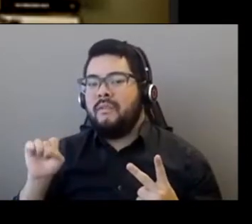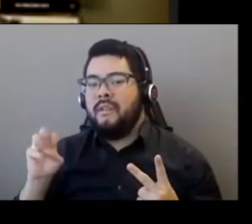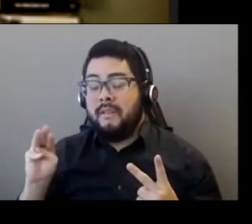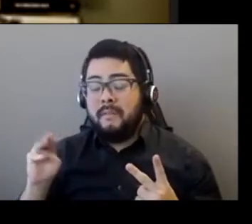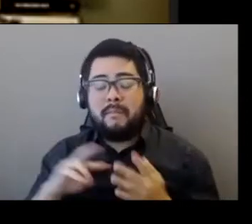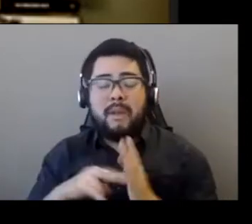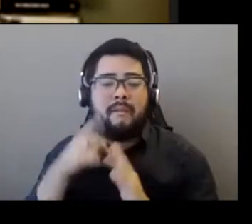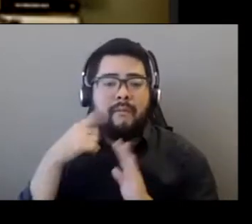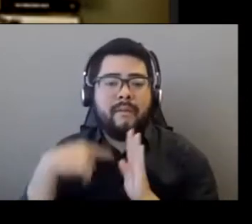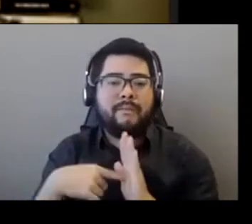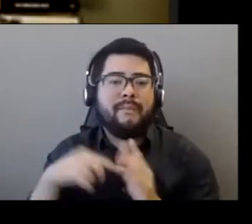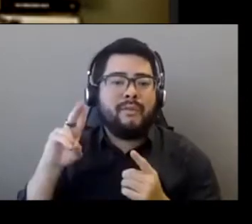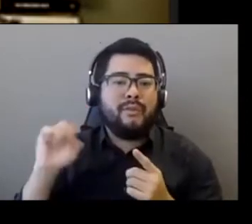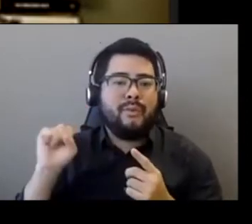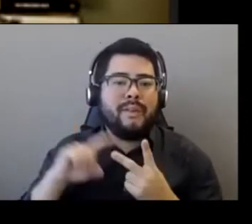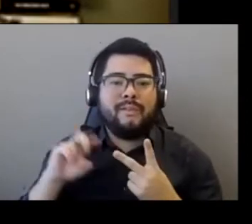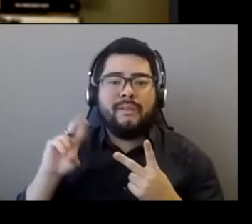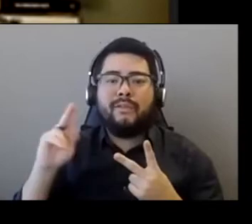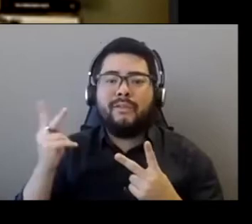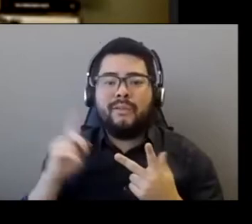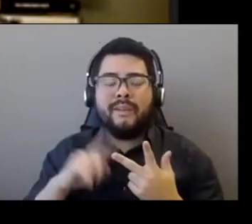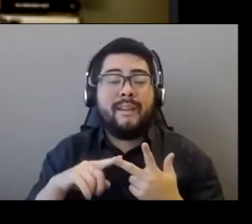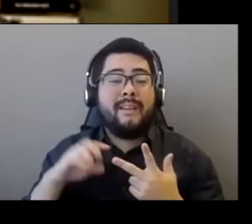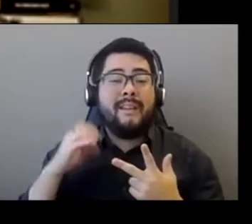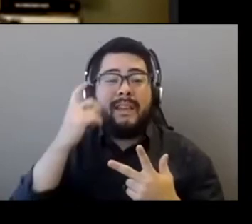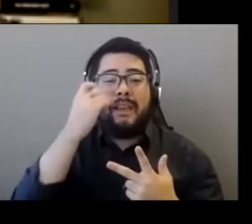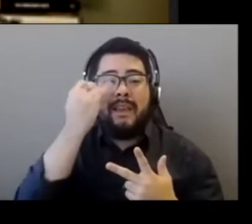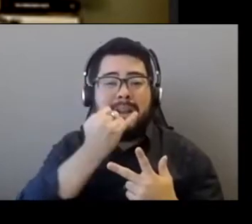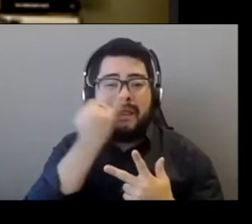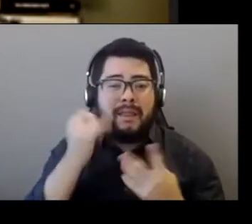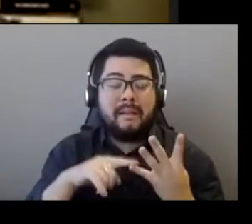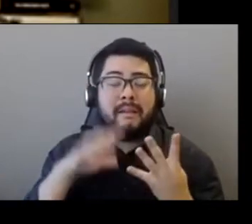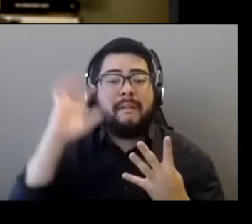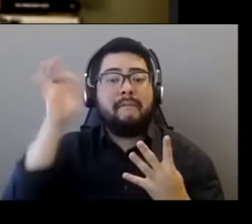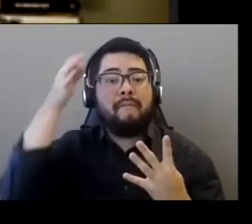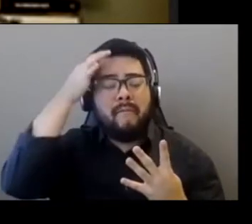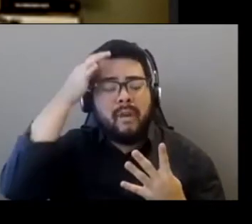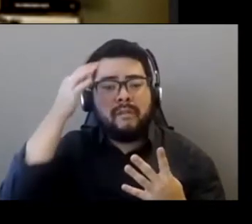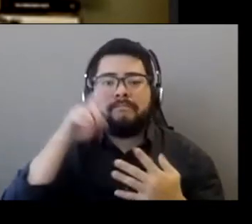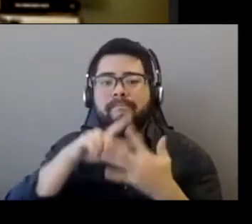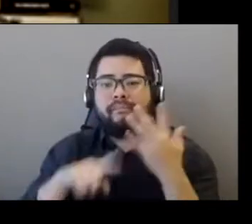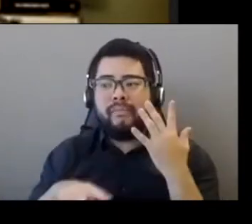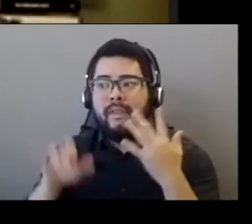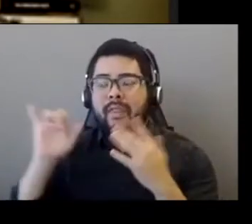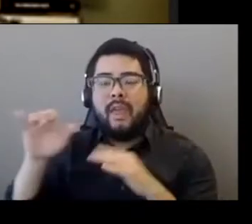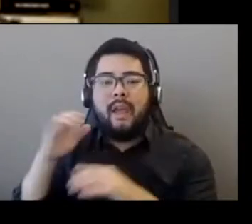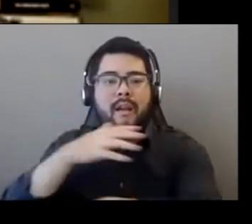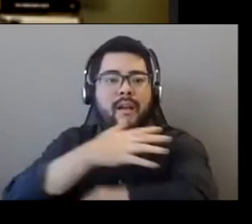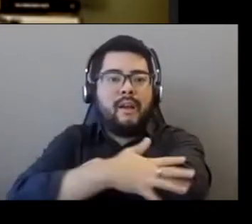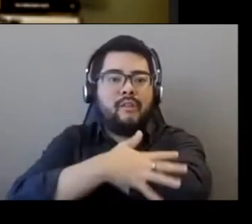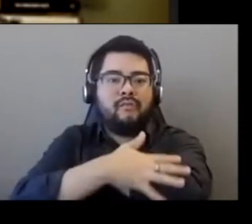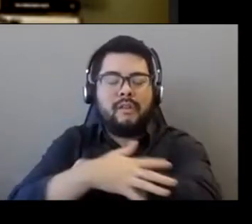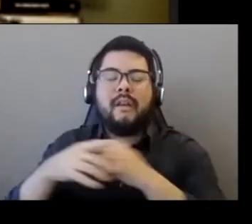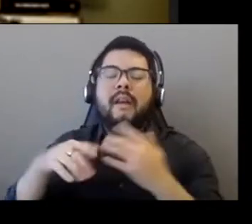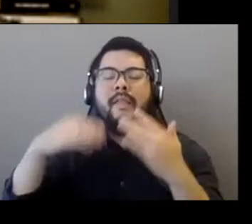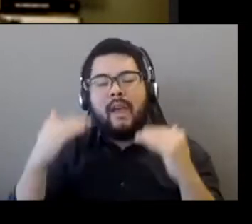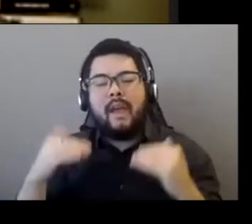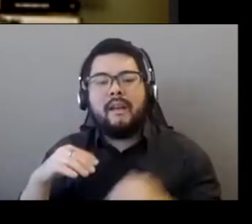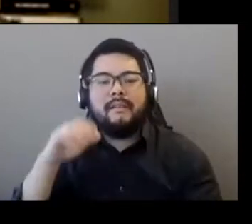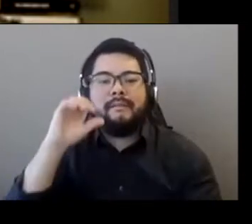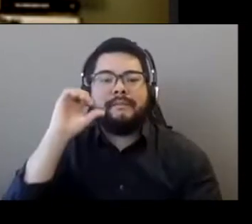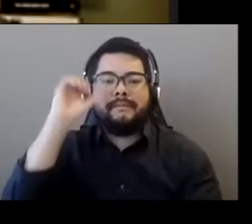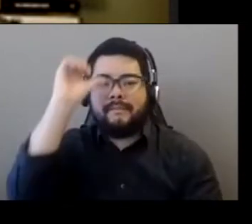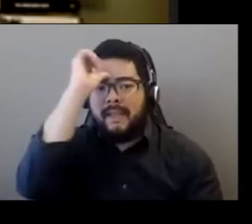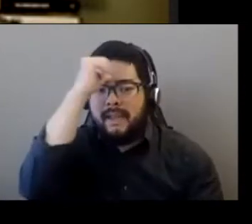Kingdom, Italy, France, even, you know, these countries, then India, Brazil, had